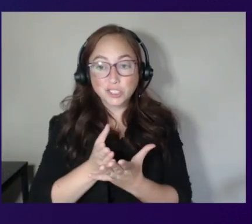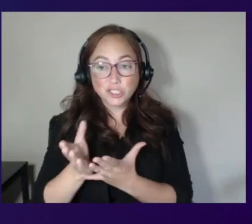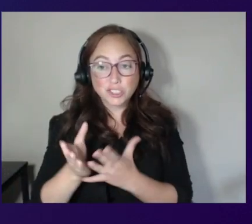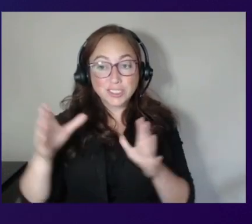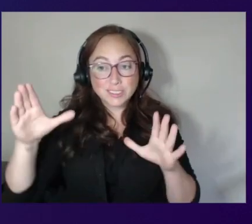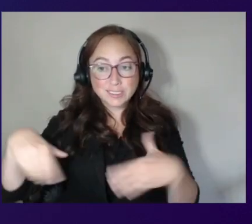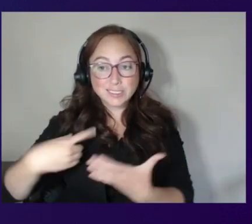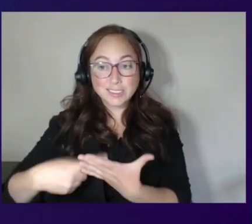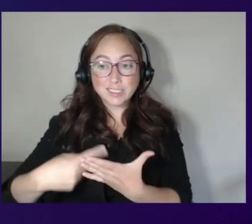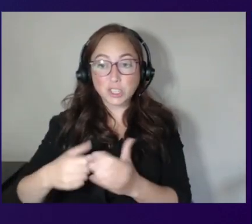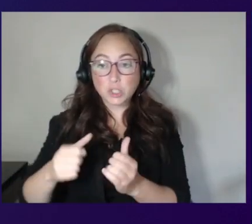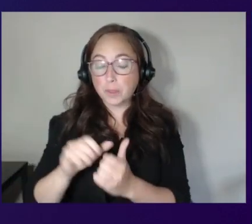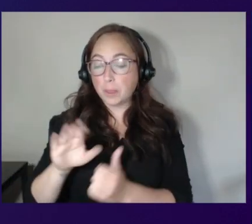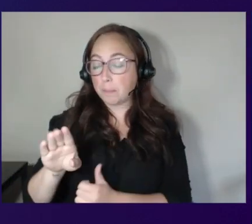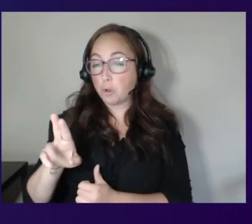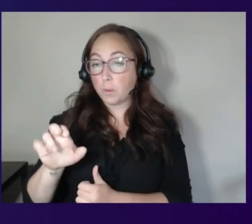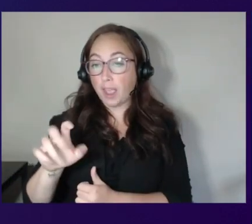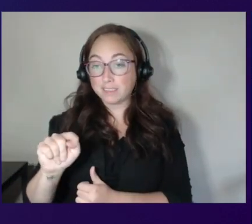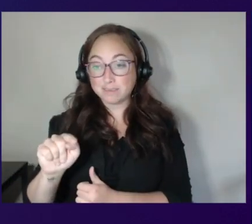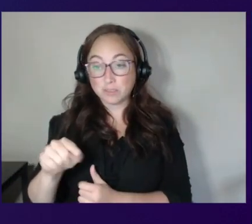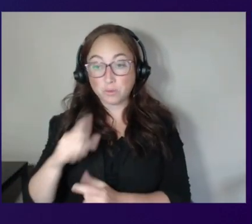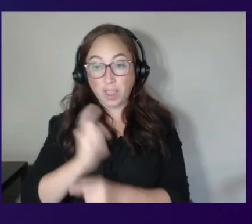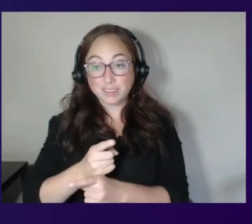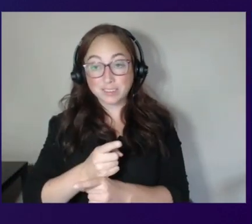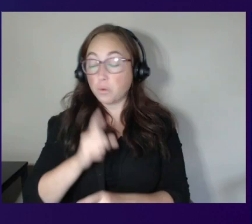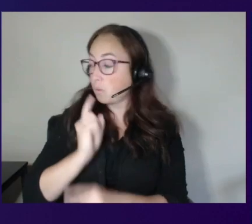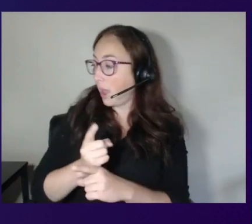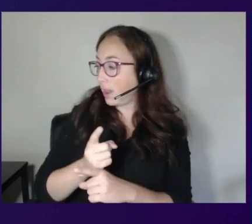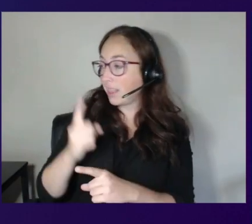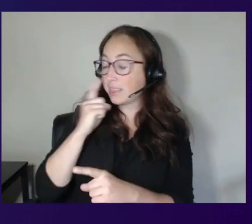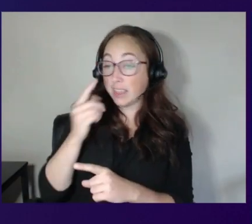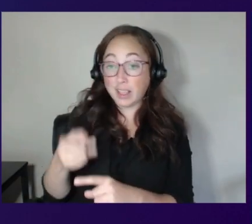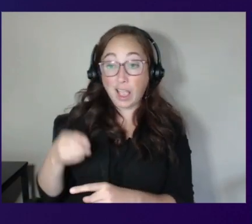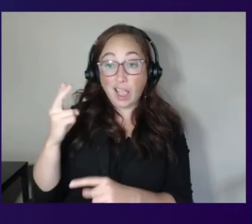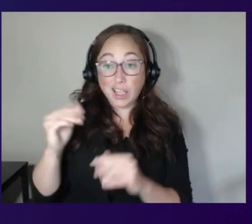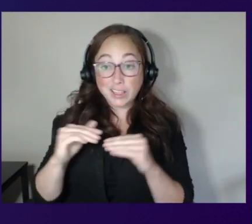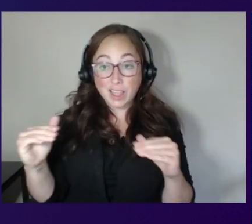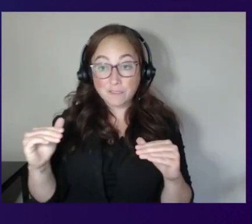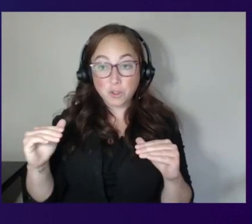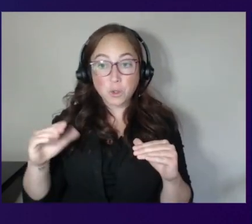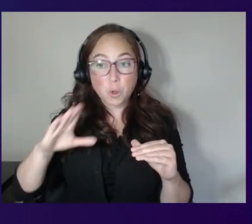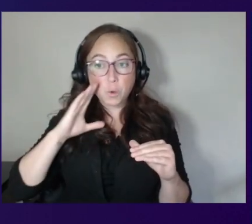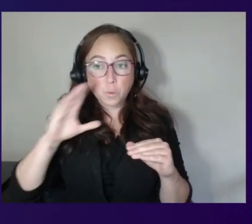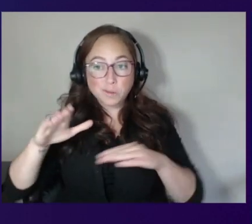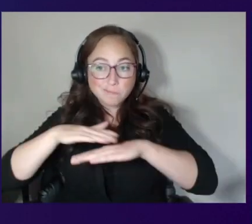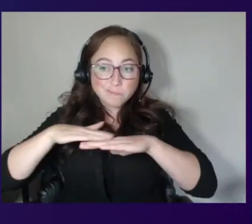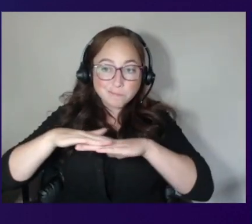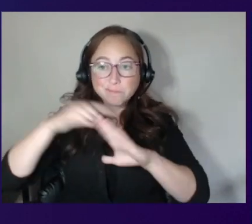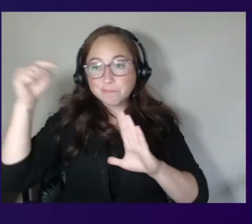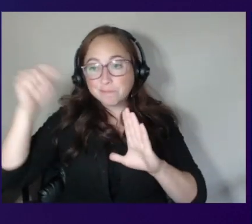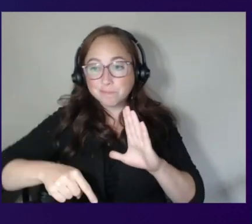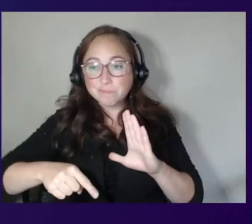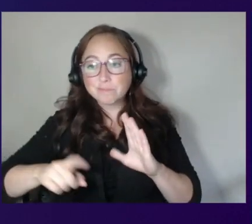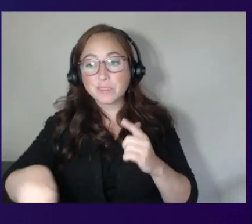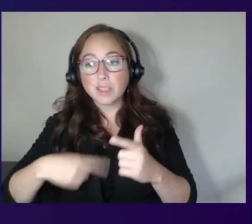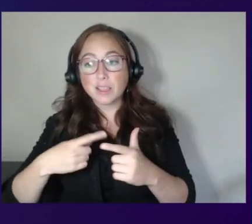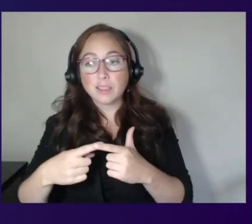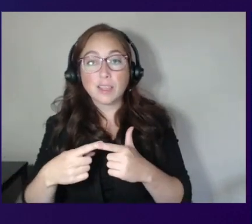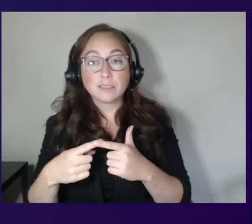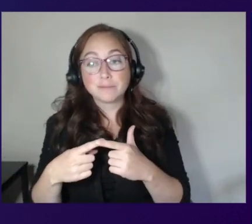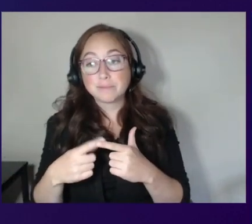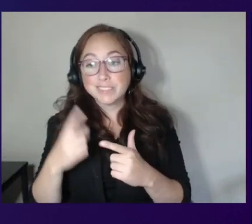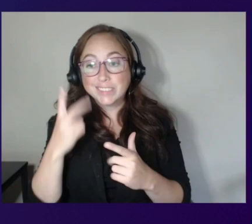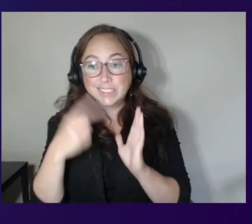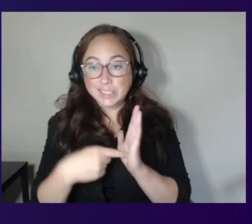right? That's right. I think just come in at the high level and maybe talk a little bit more about what WorkSpaces Web is, and then take a look at some demos.